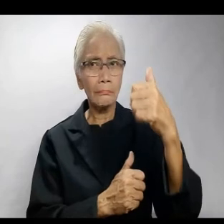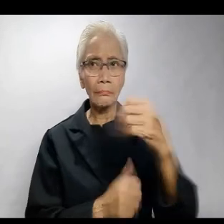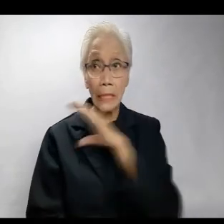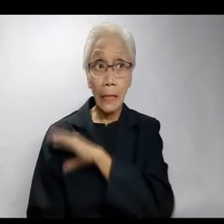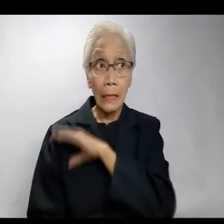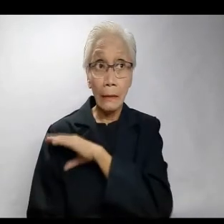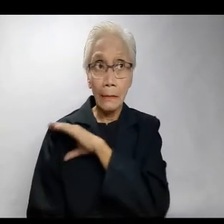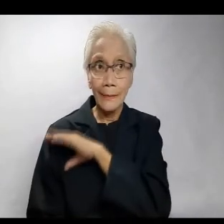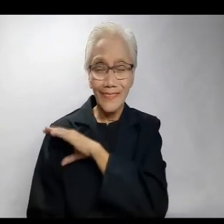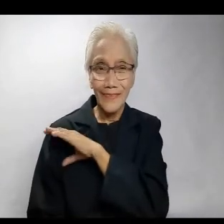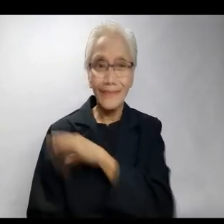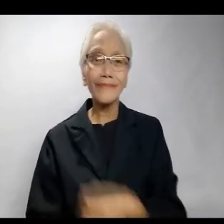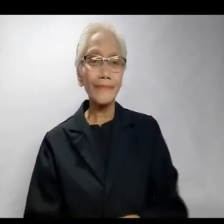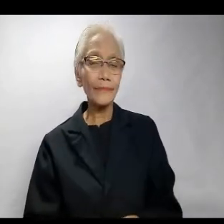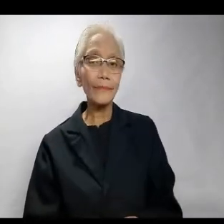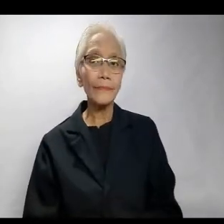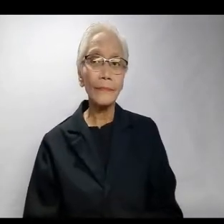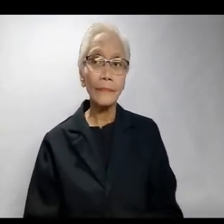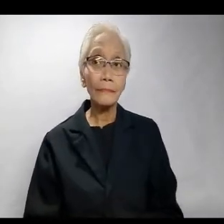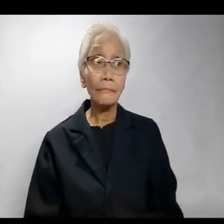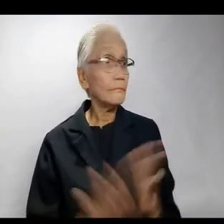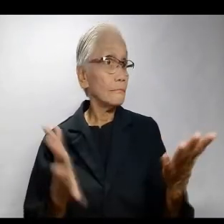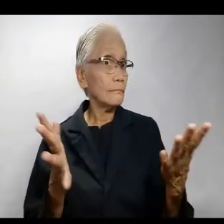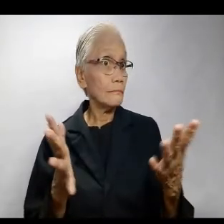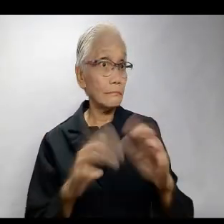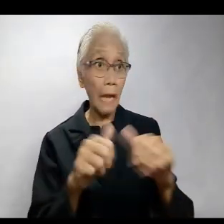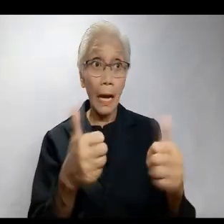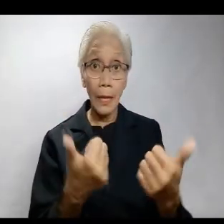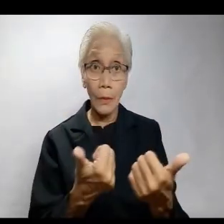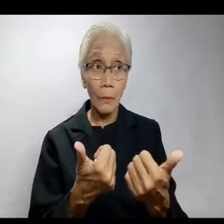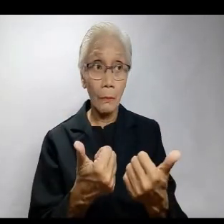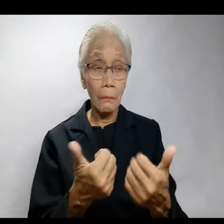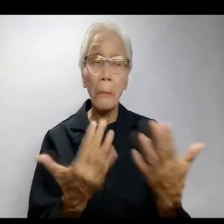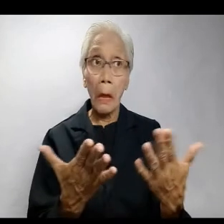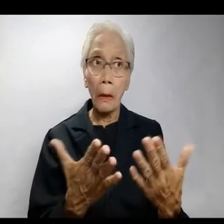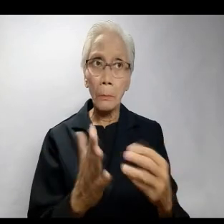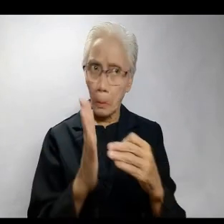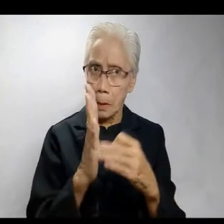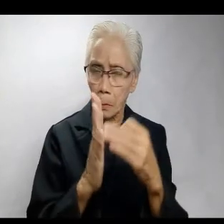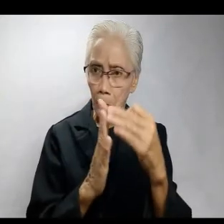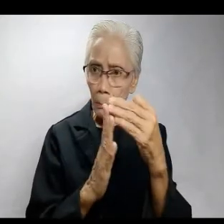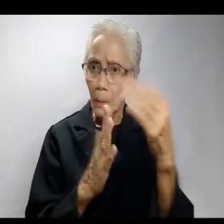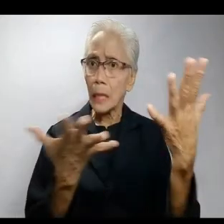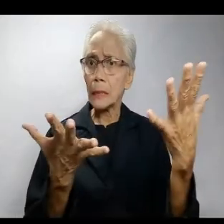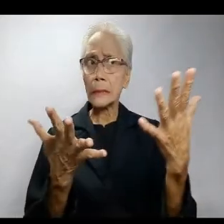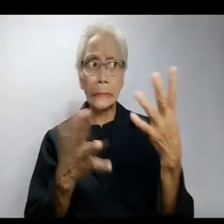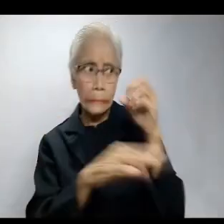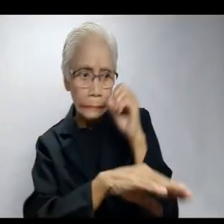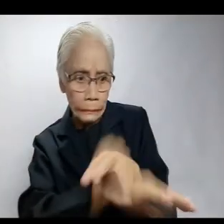domineering character, which is translated as superiority complex. How? By